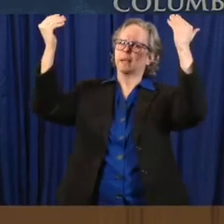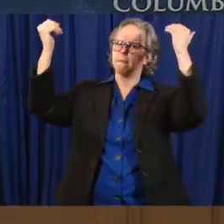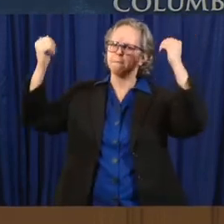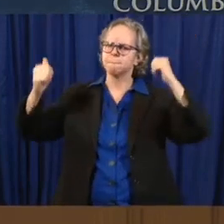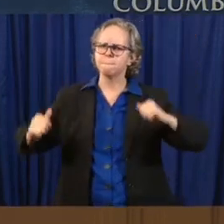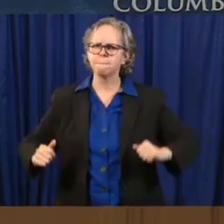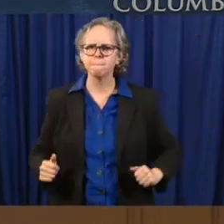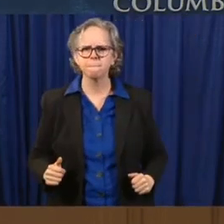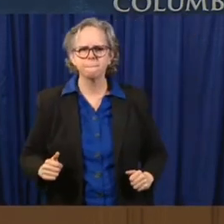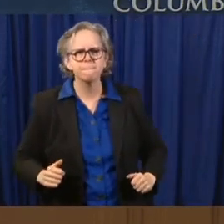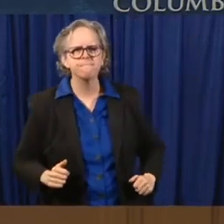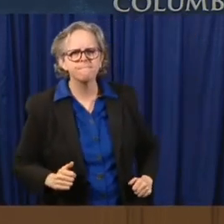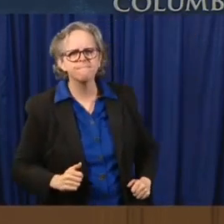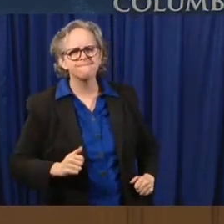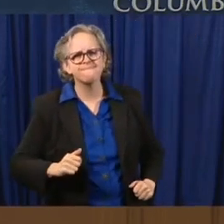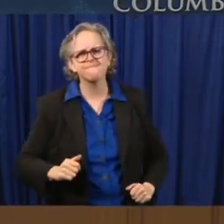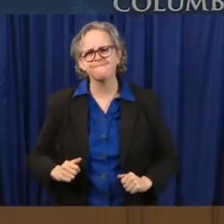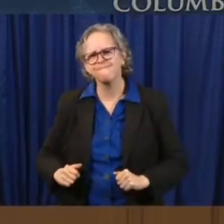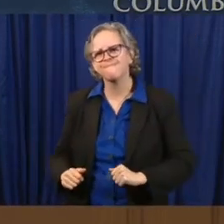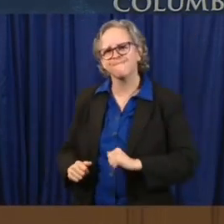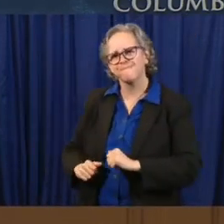you gotta rise,